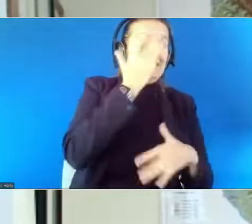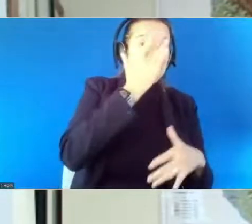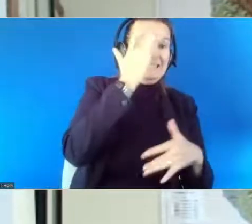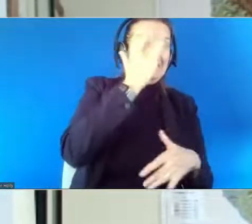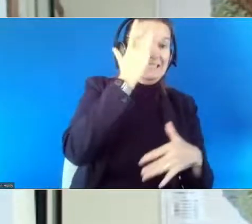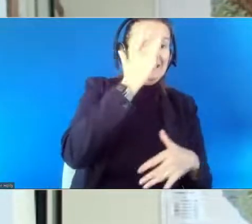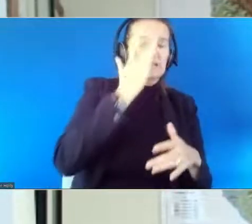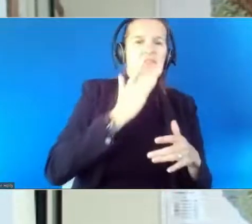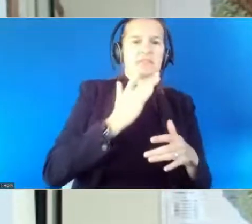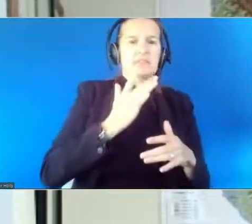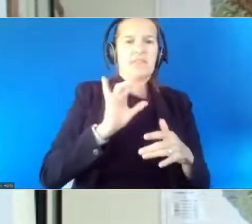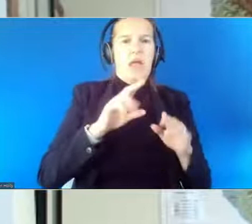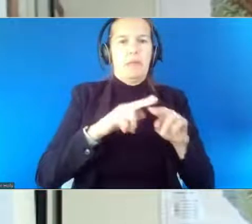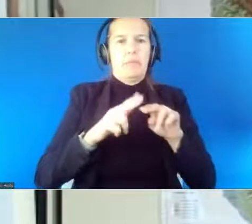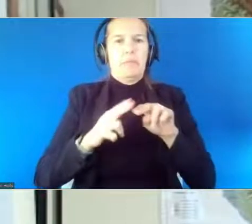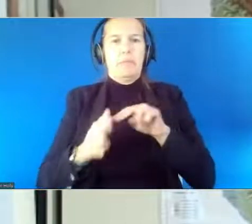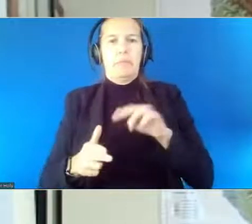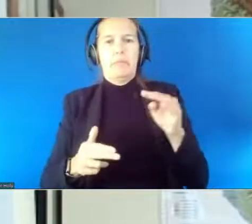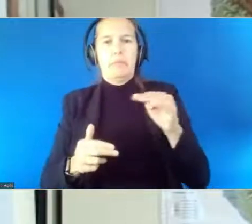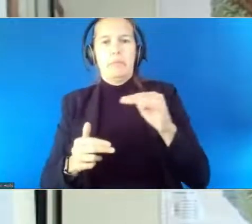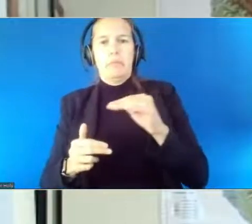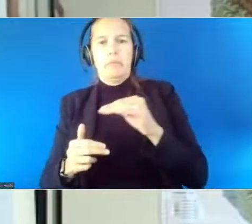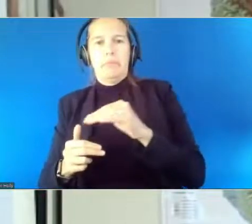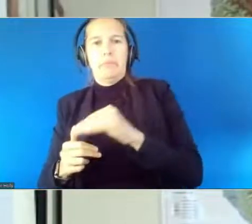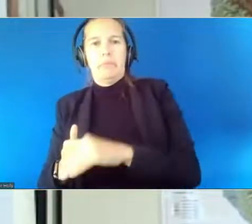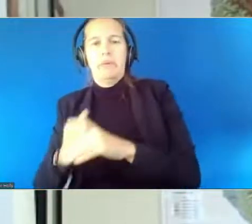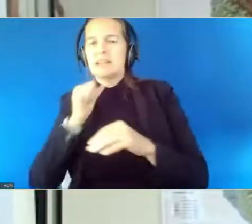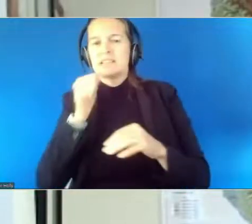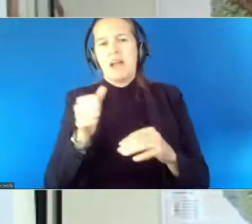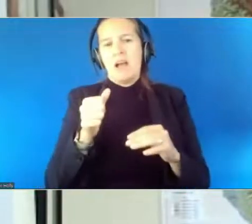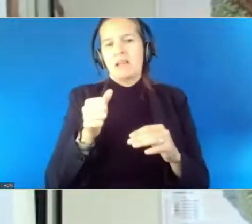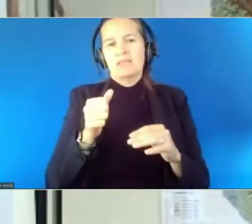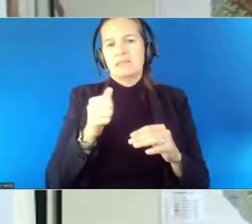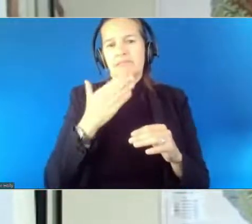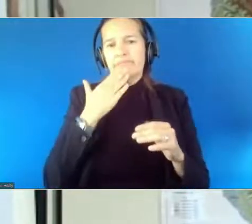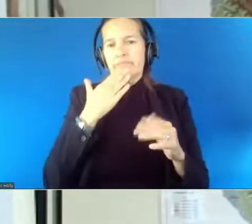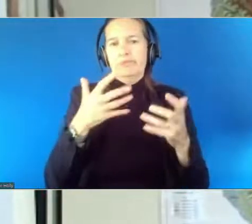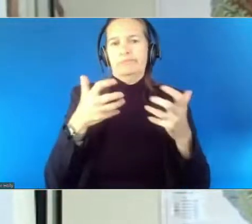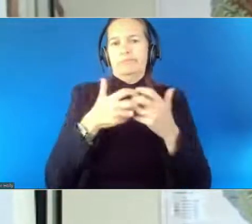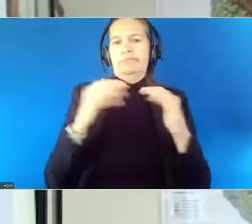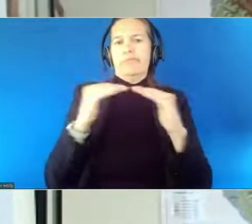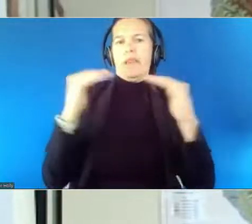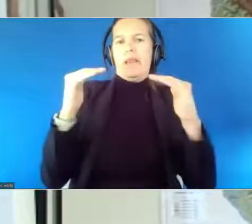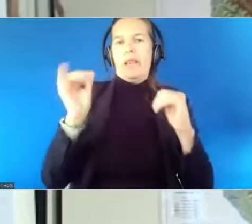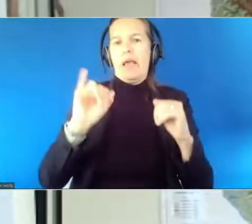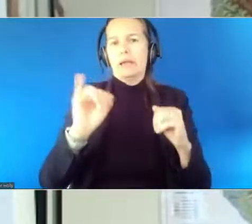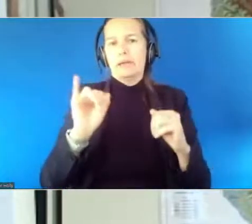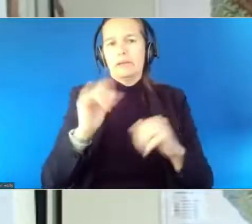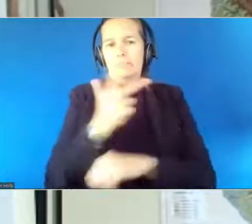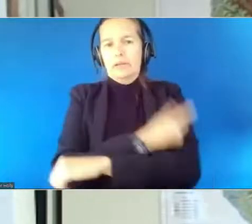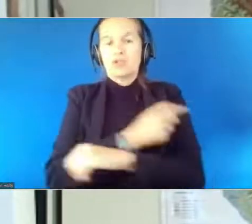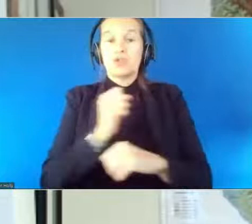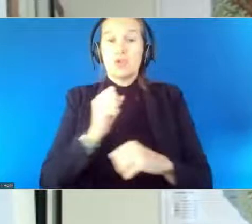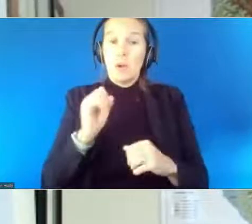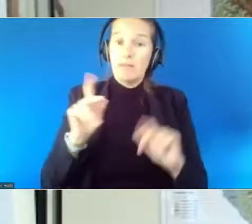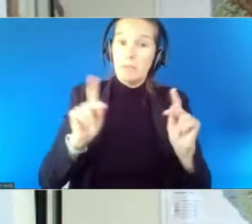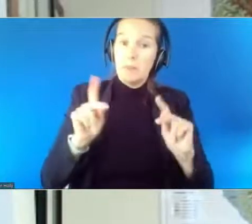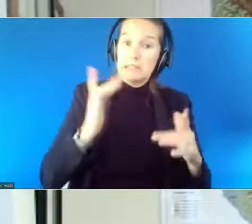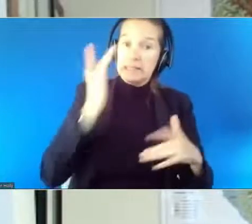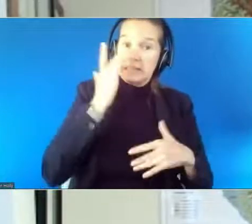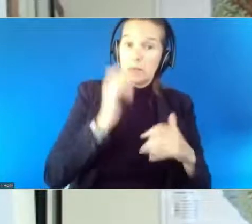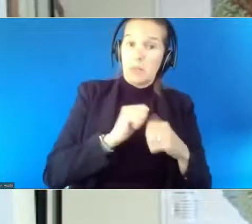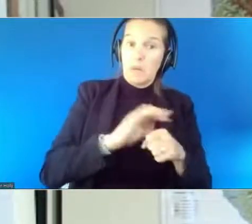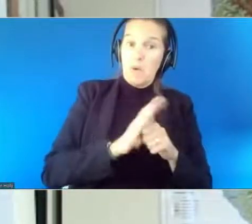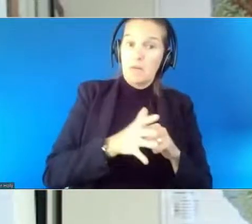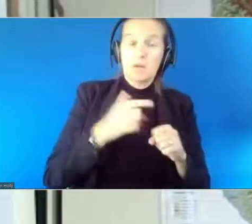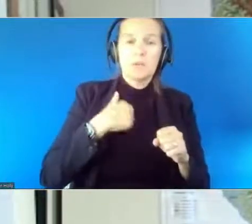as good as having had a vaccination. So when people have had an infection, our advice has been, you can get a vaccination